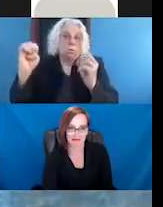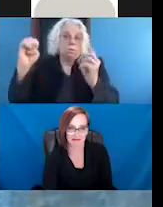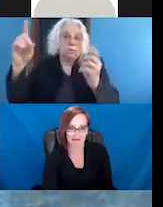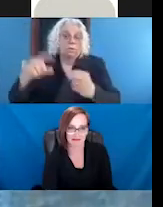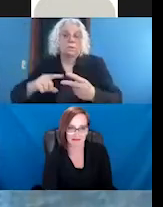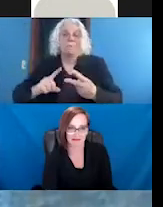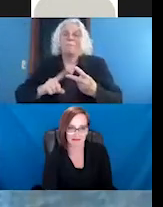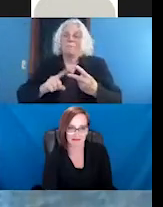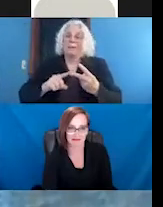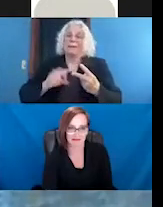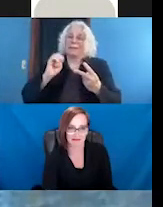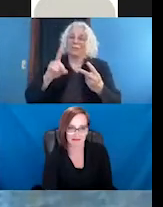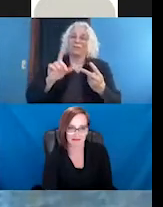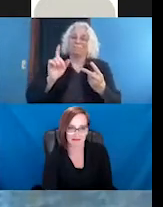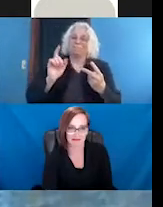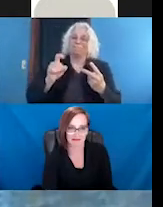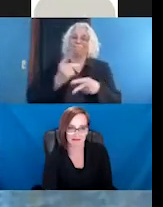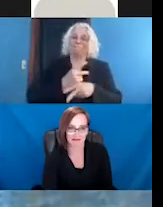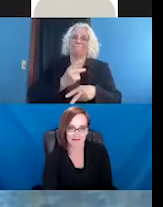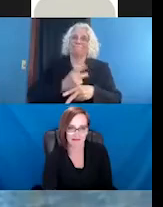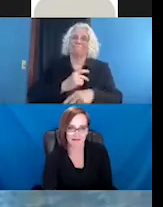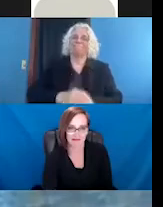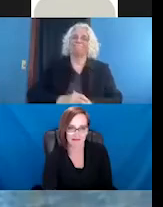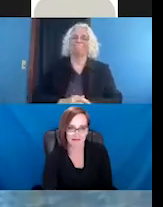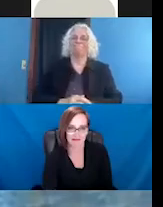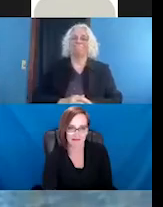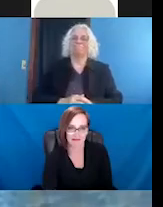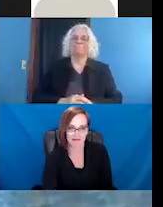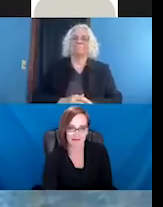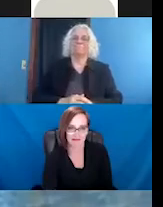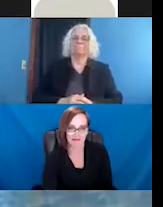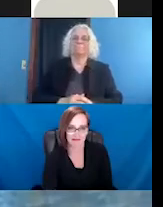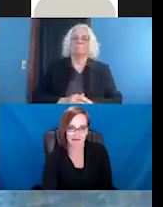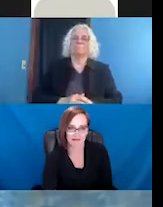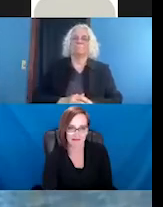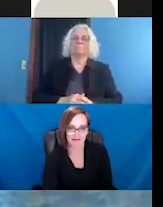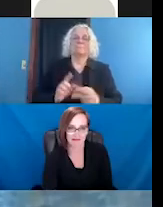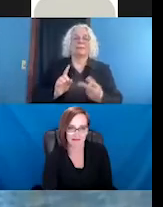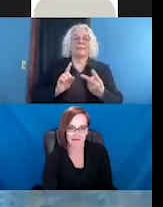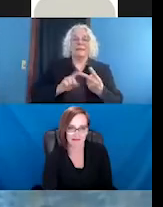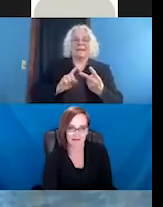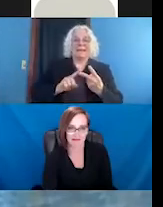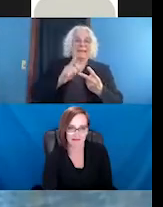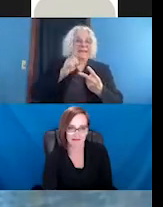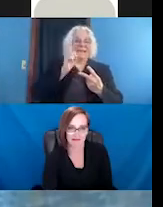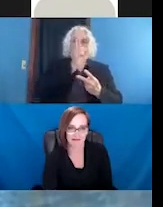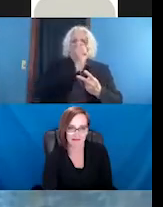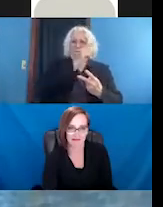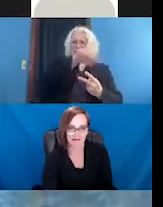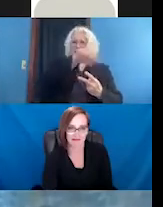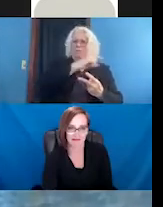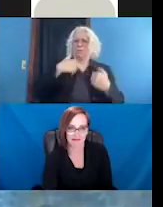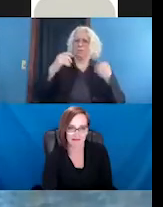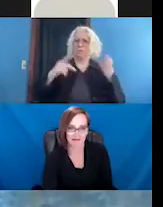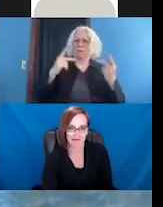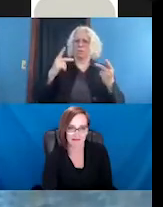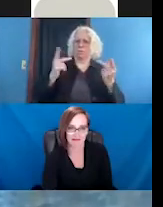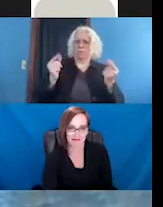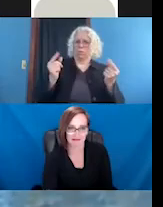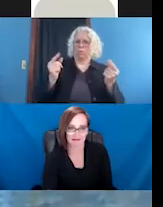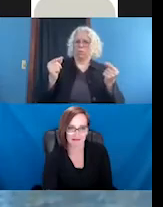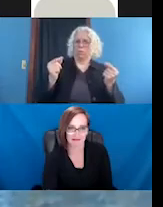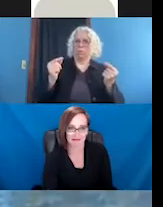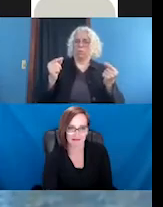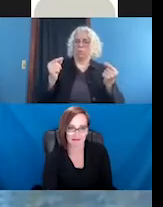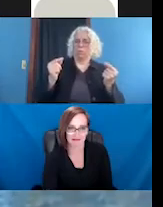need to figure out how to navigate that piece and include young people in that process. I think everybody will agree that